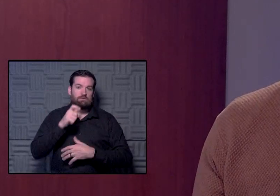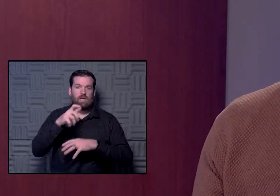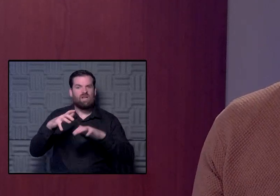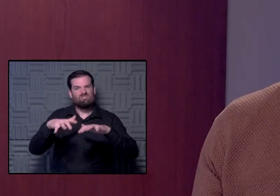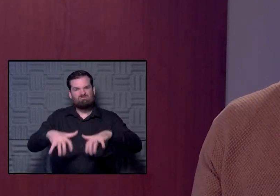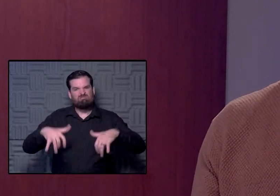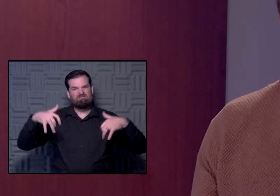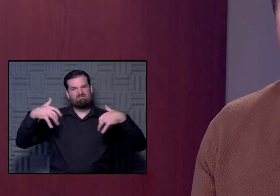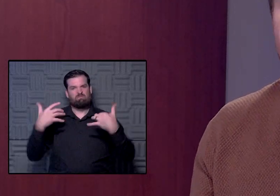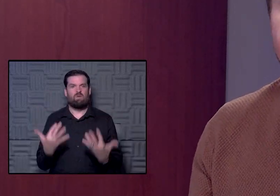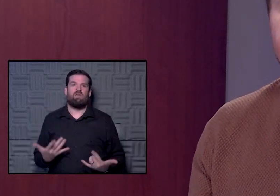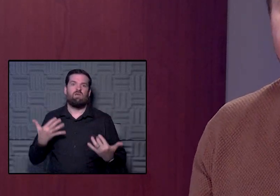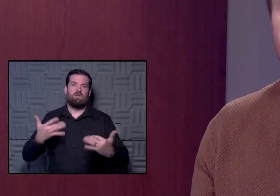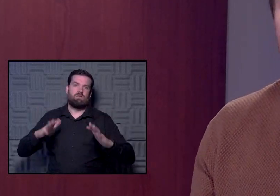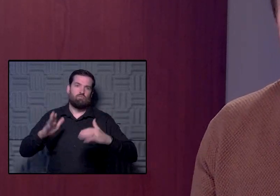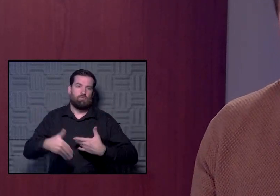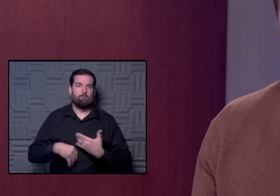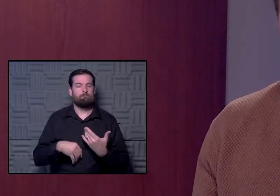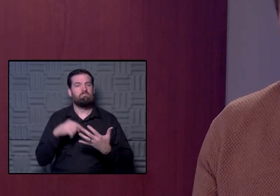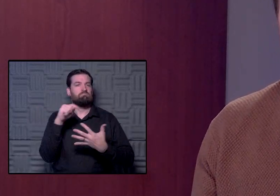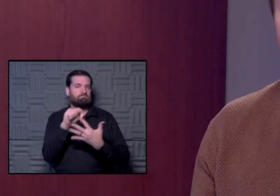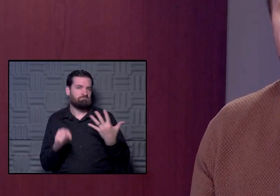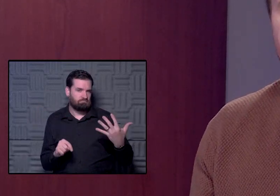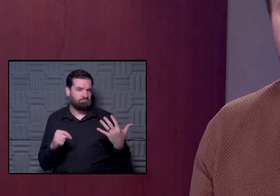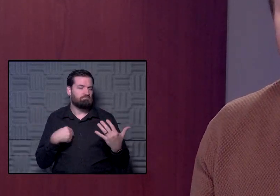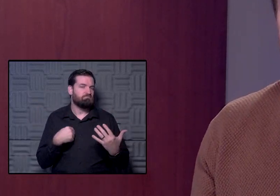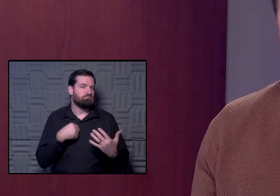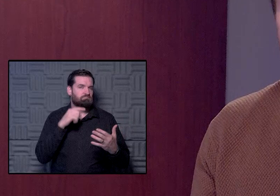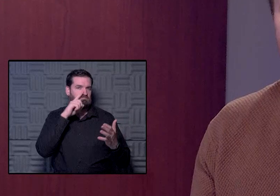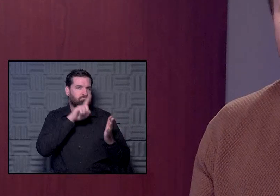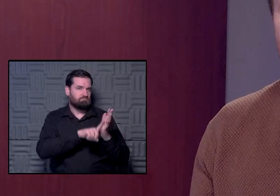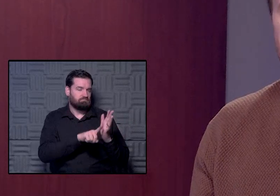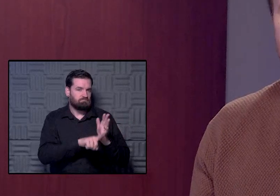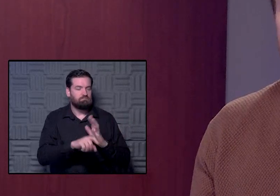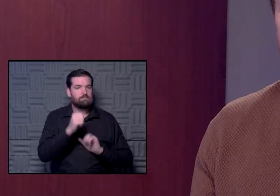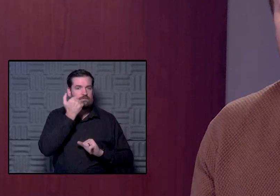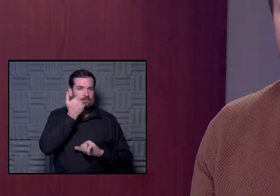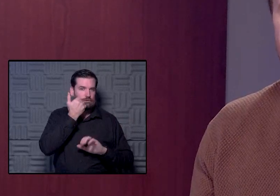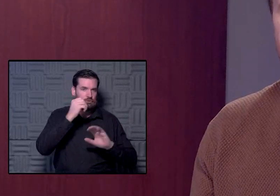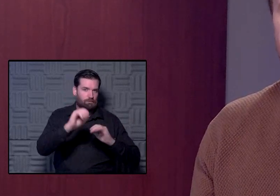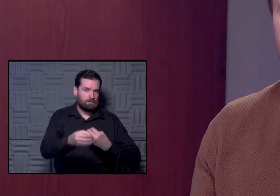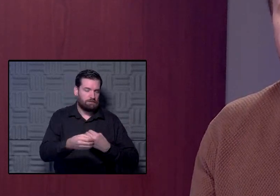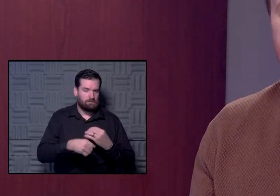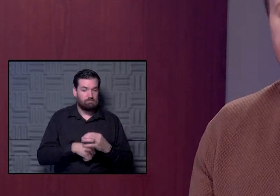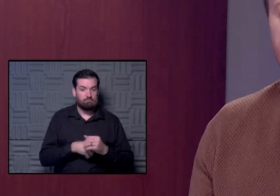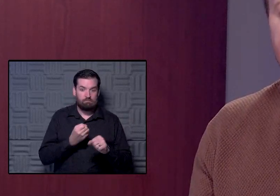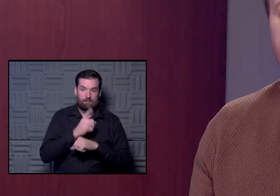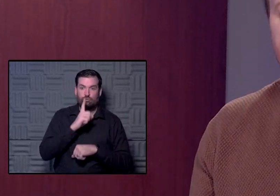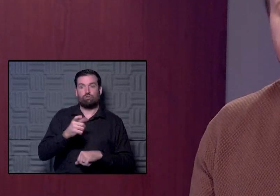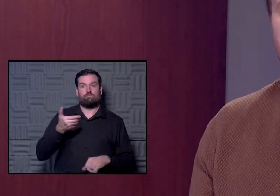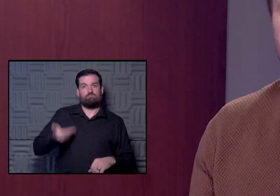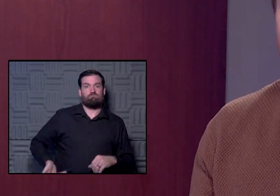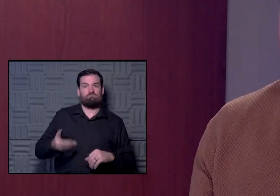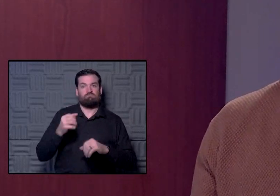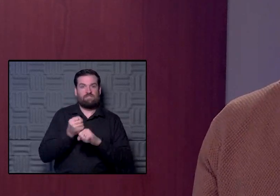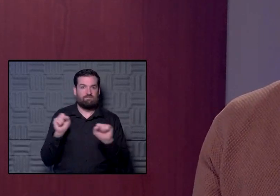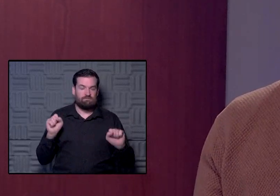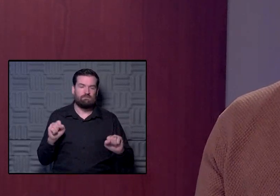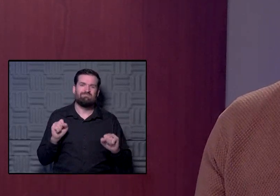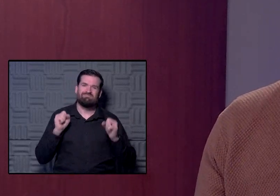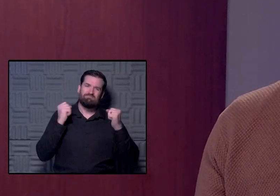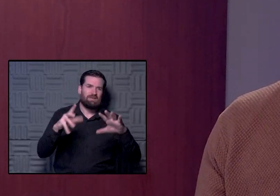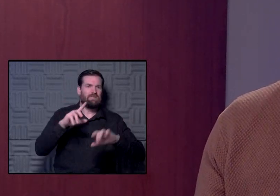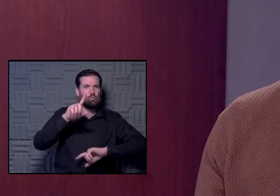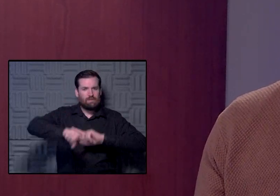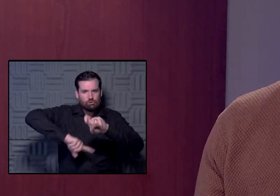crowded waiting room? Those are the things that I would look for in a dentist's office to make sure I'm safe. There's a lot